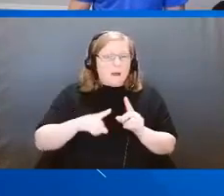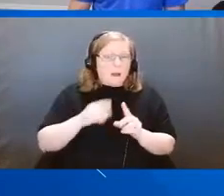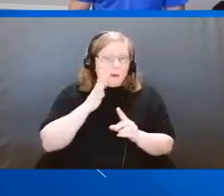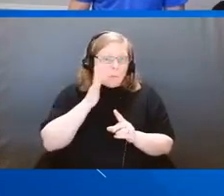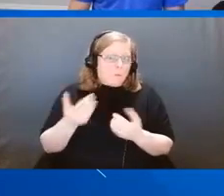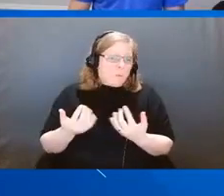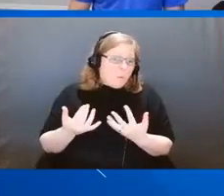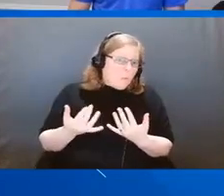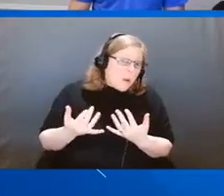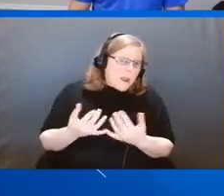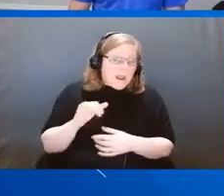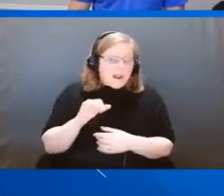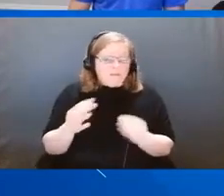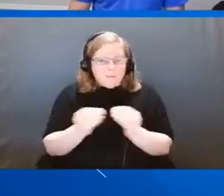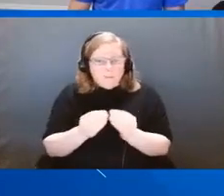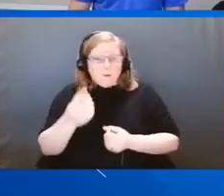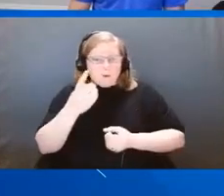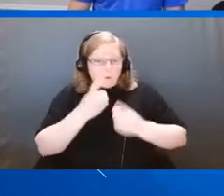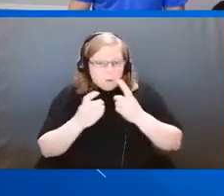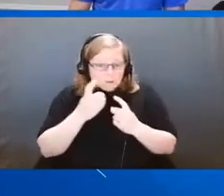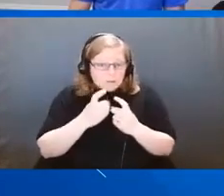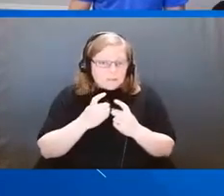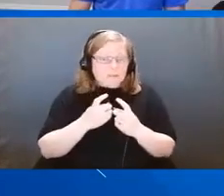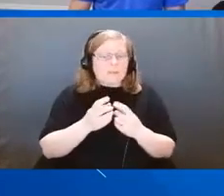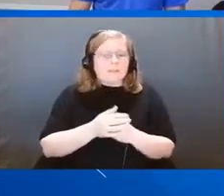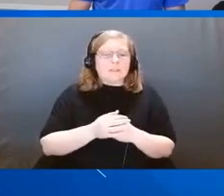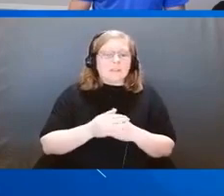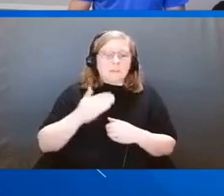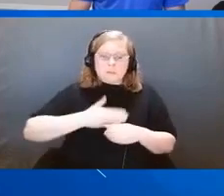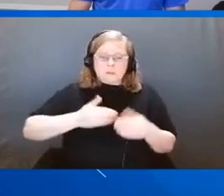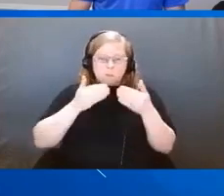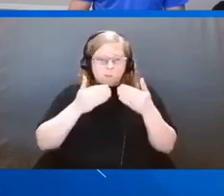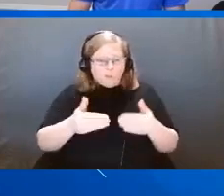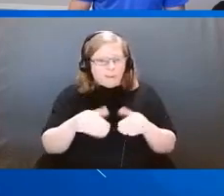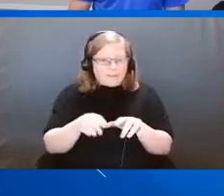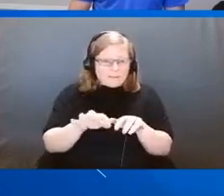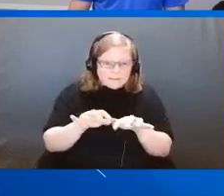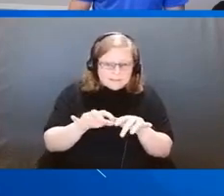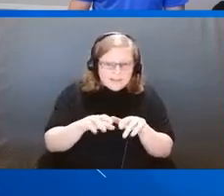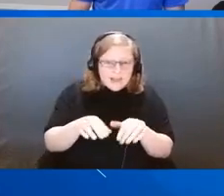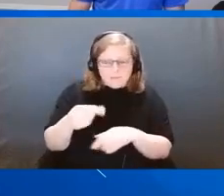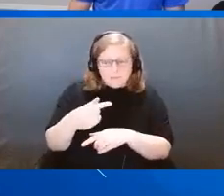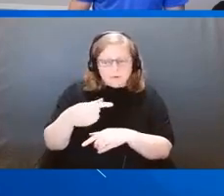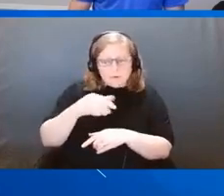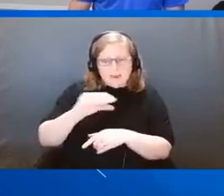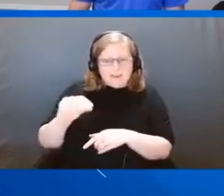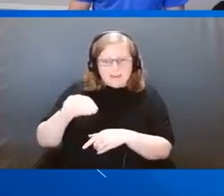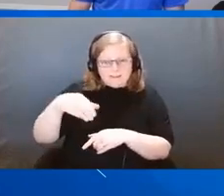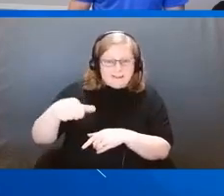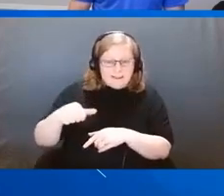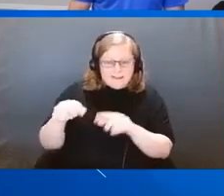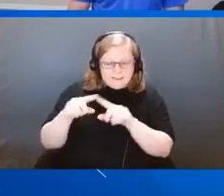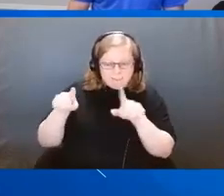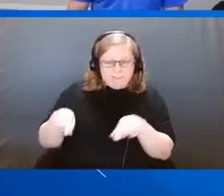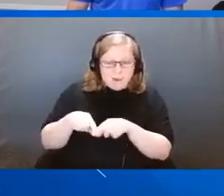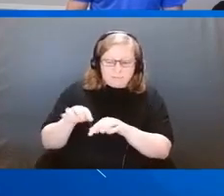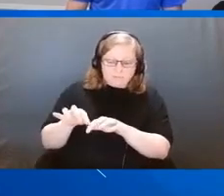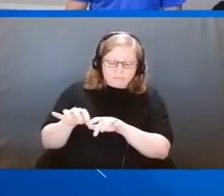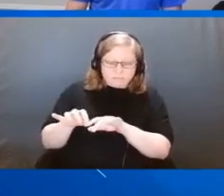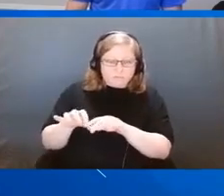any additional questions that you might have. Please go ahead and type those into the Q&A box, and we'll be sure to